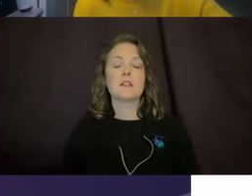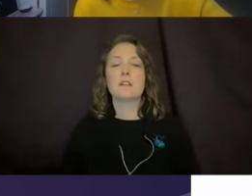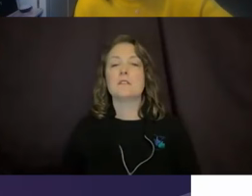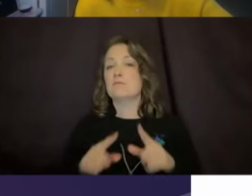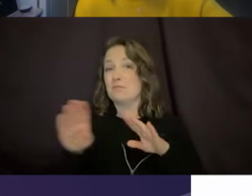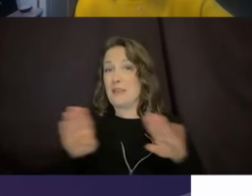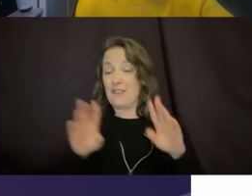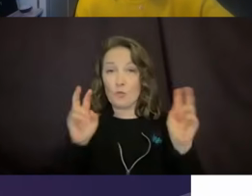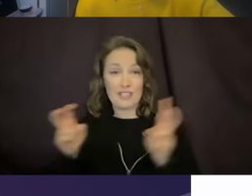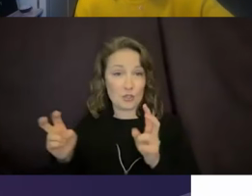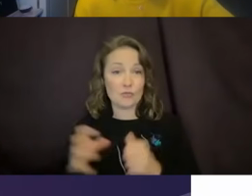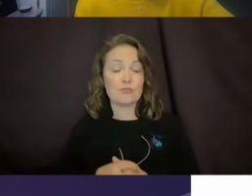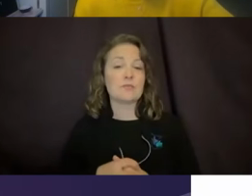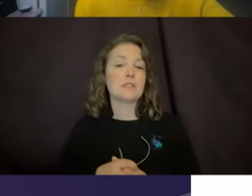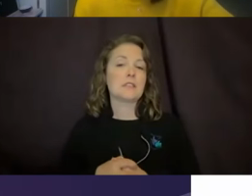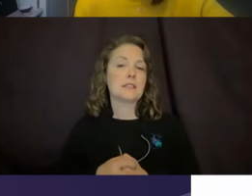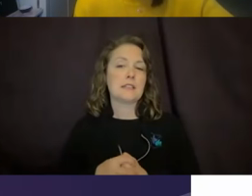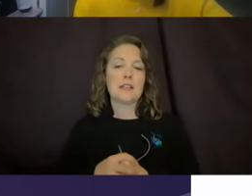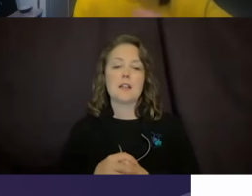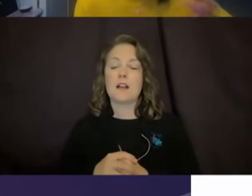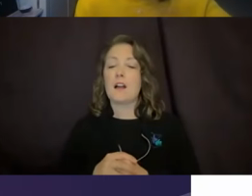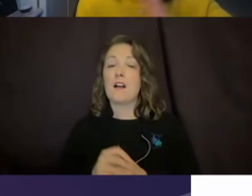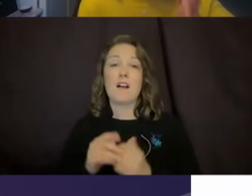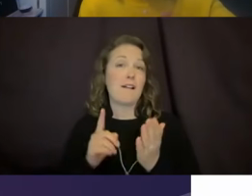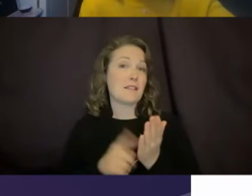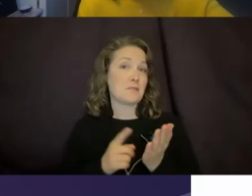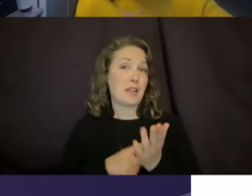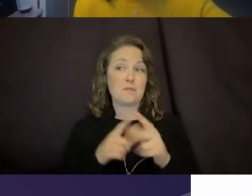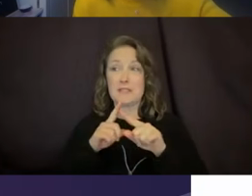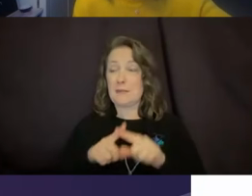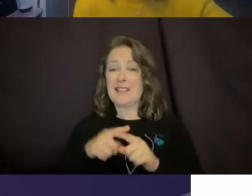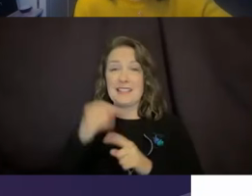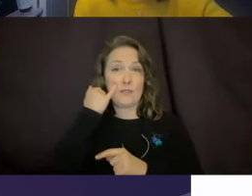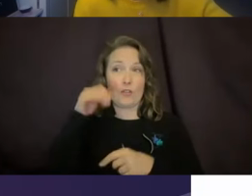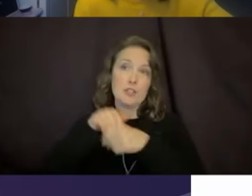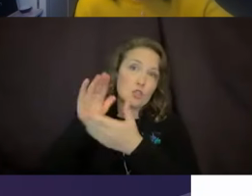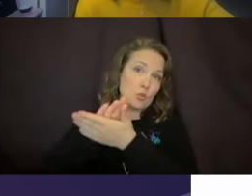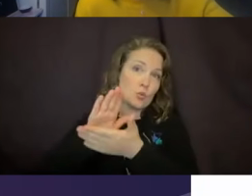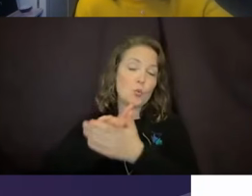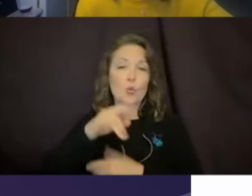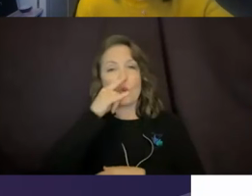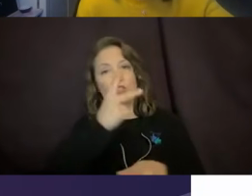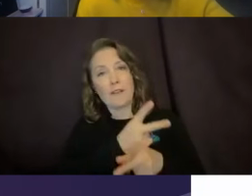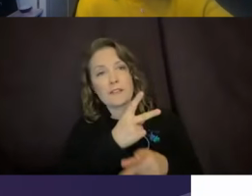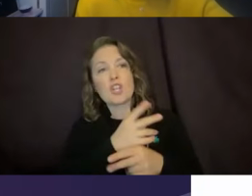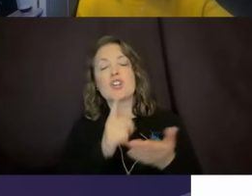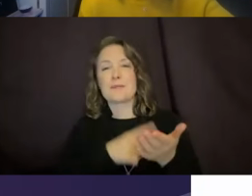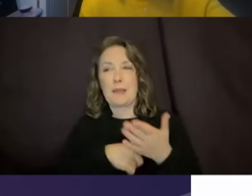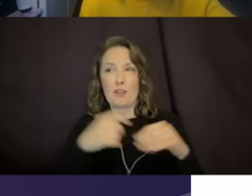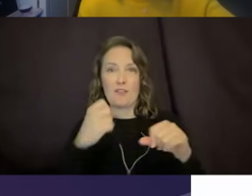told in the different spaces that they're in, whether it's childcare or at school, that they are fighting and being